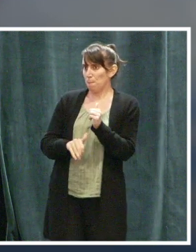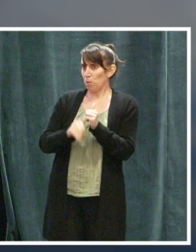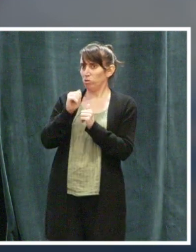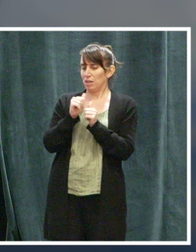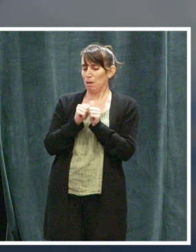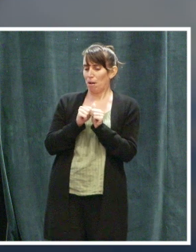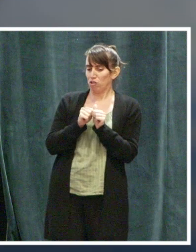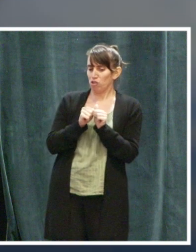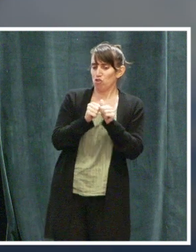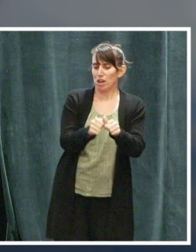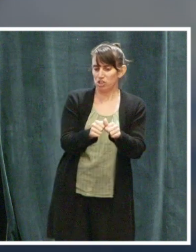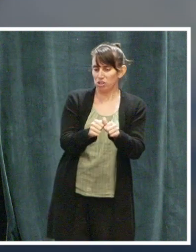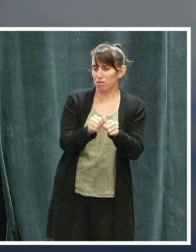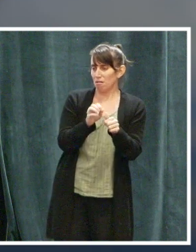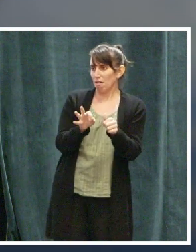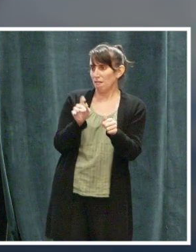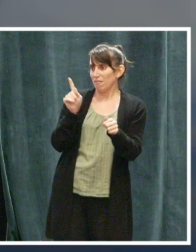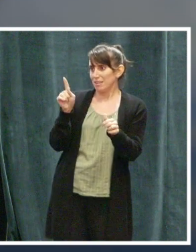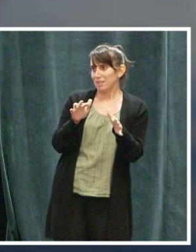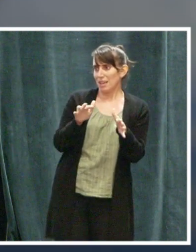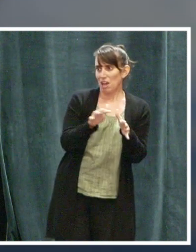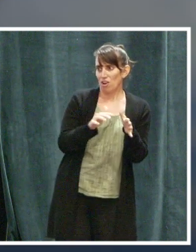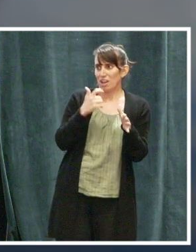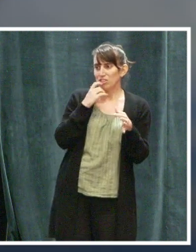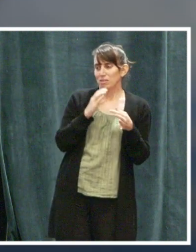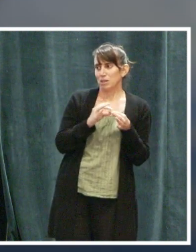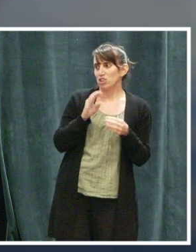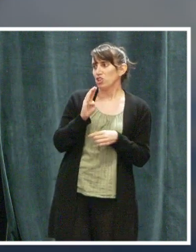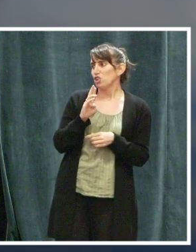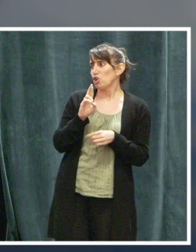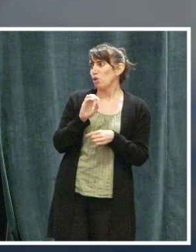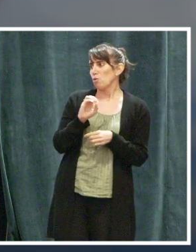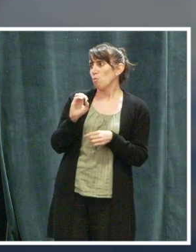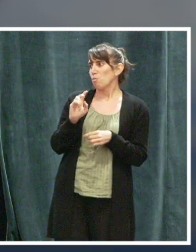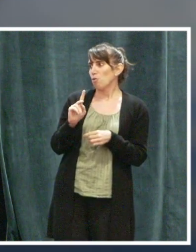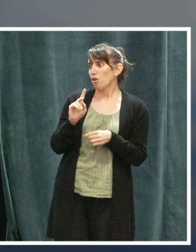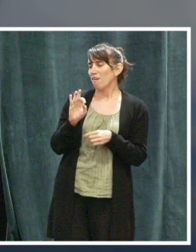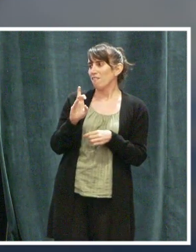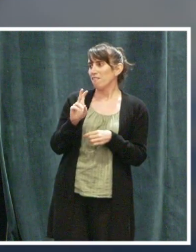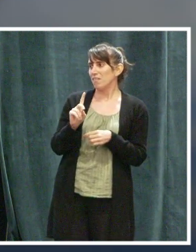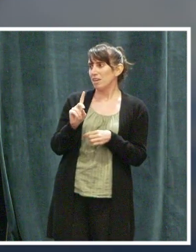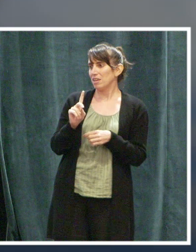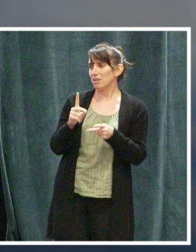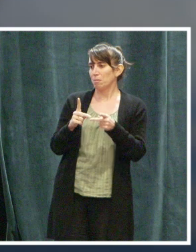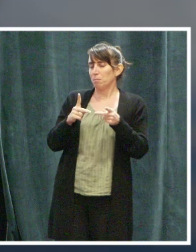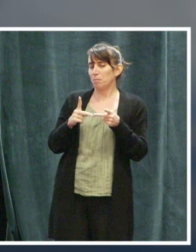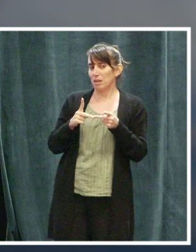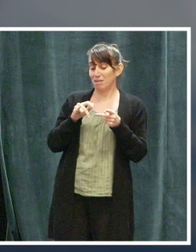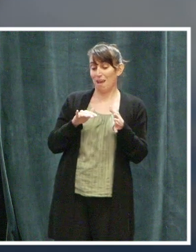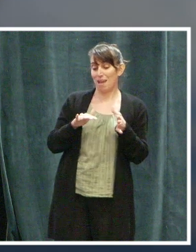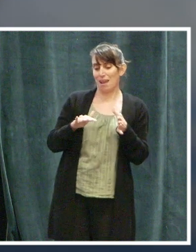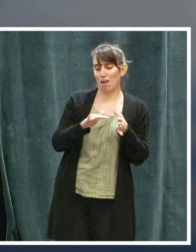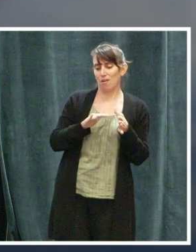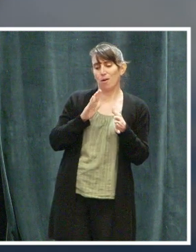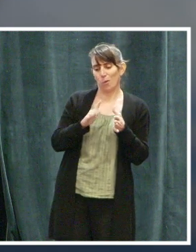duration of this area that I just mentioned at Brookfield Place. That area in and of of itself